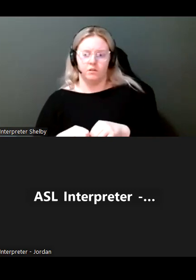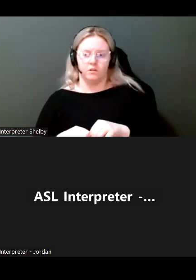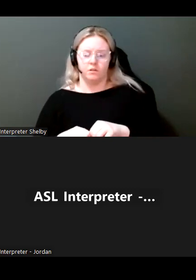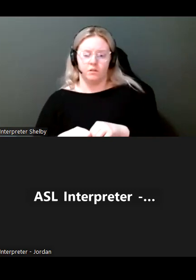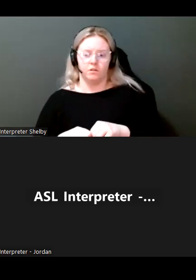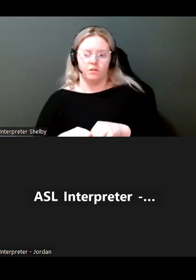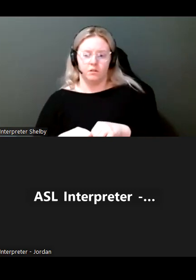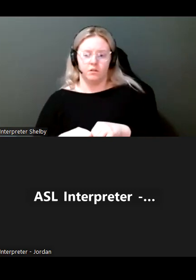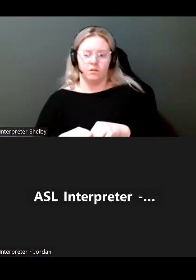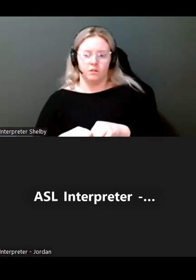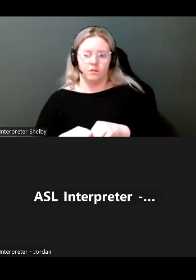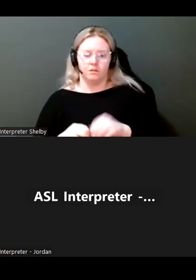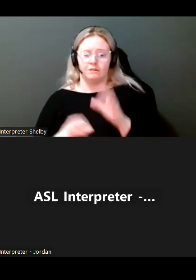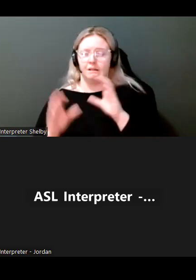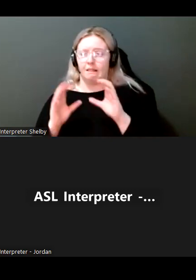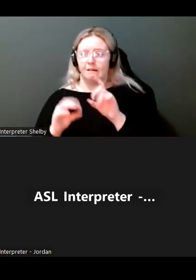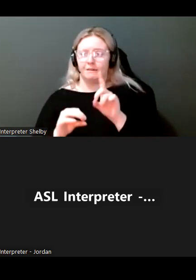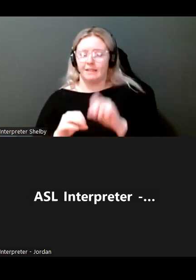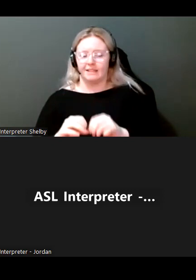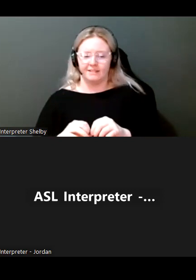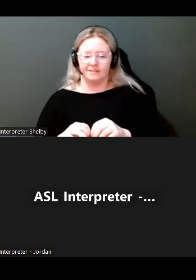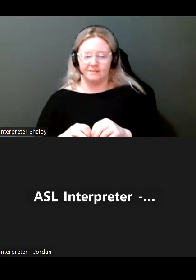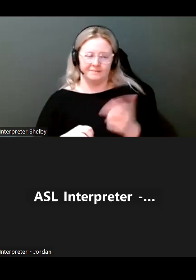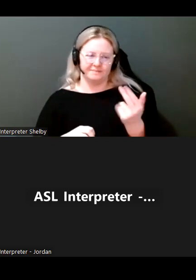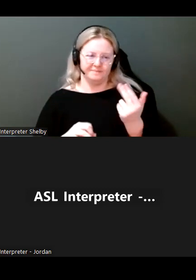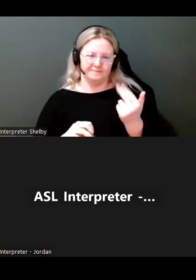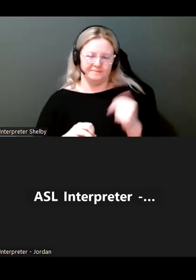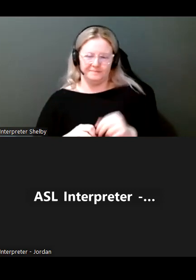One moment, I'm looking for the question again.